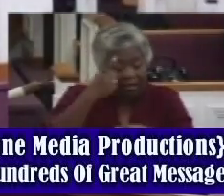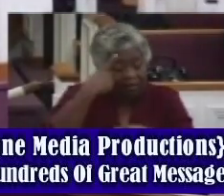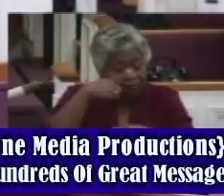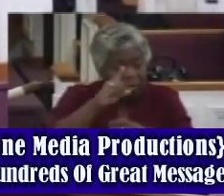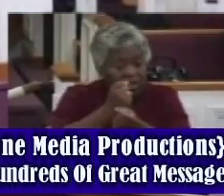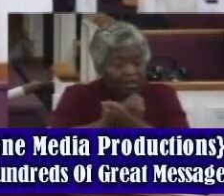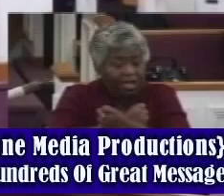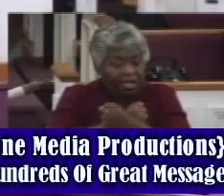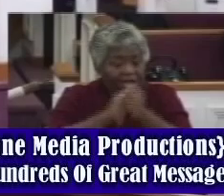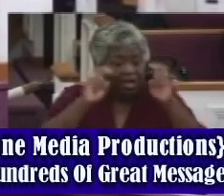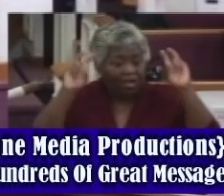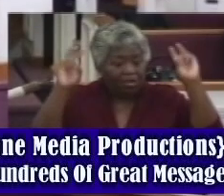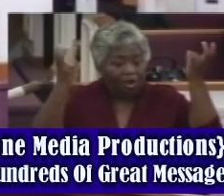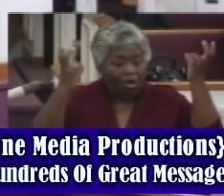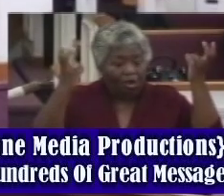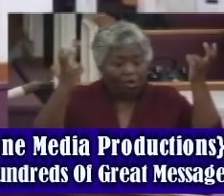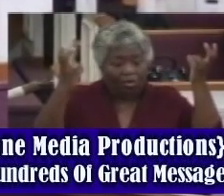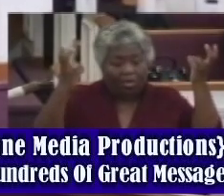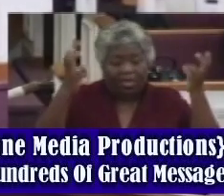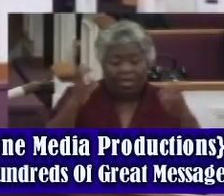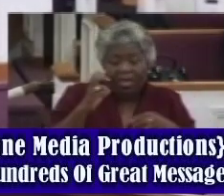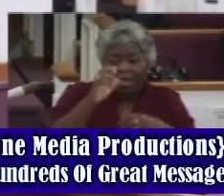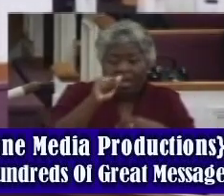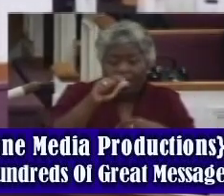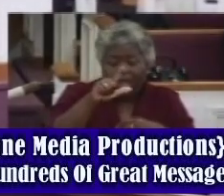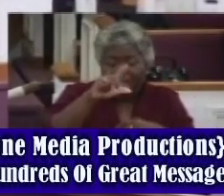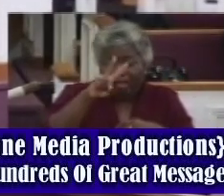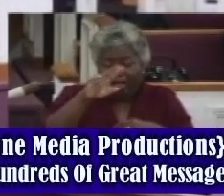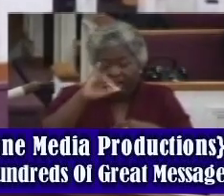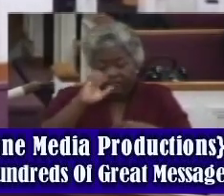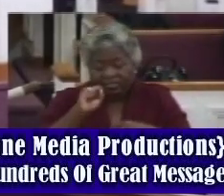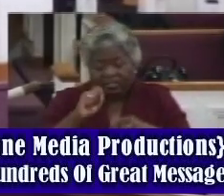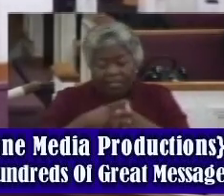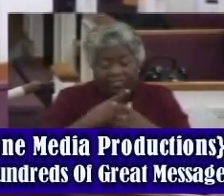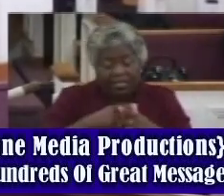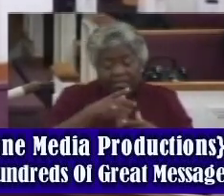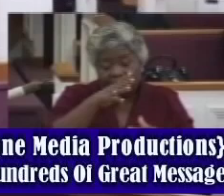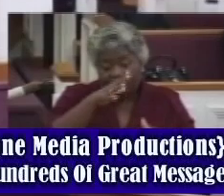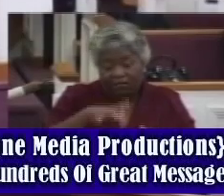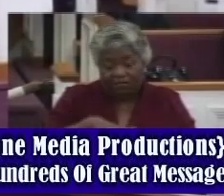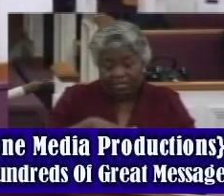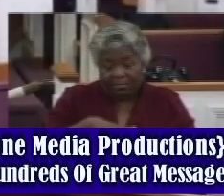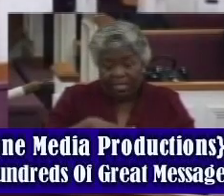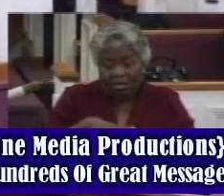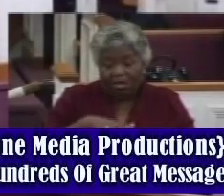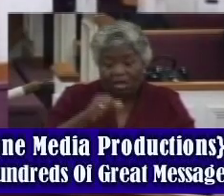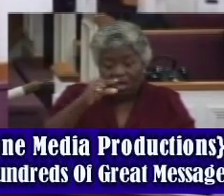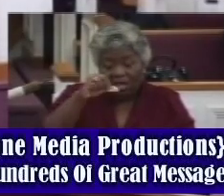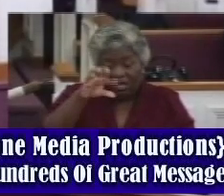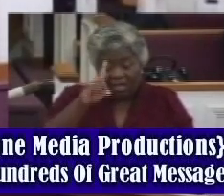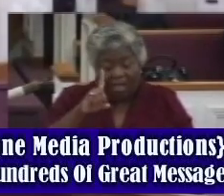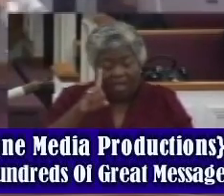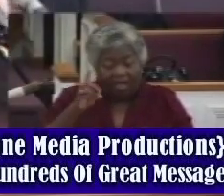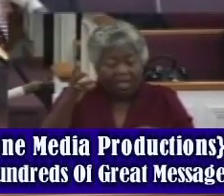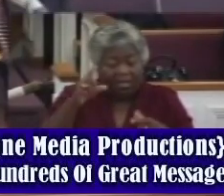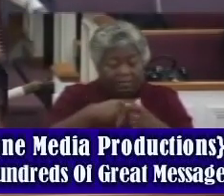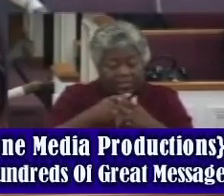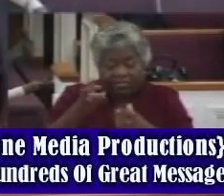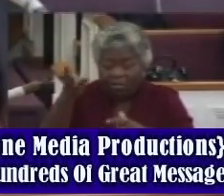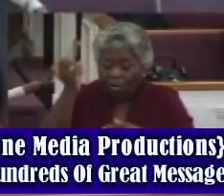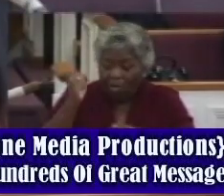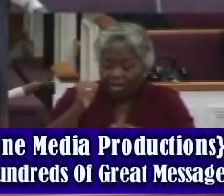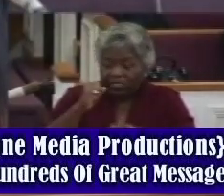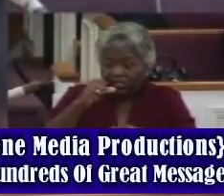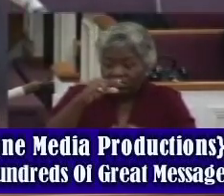love called Eros. Then the female God was Aphrodite. Then there was